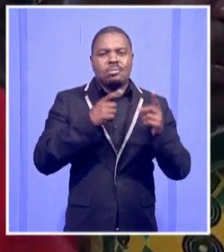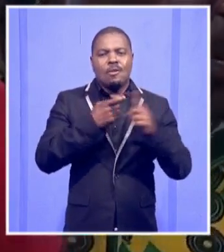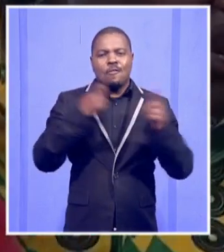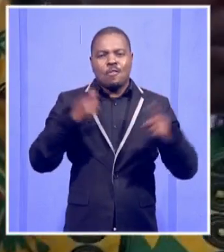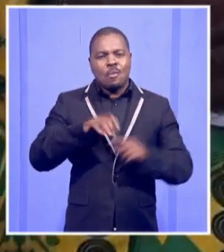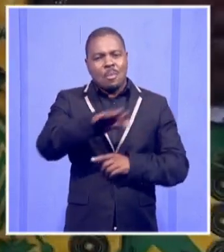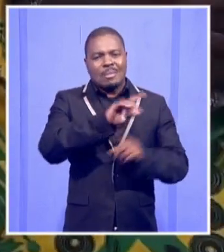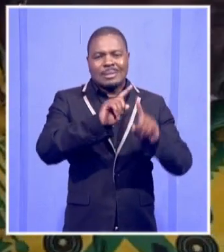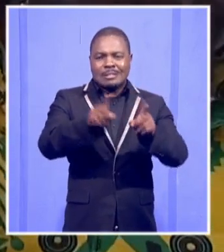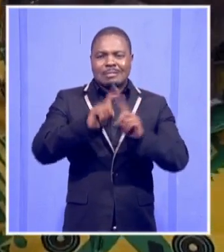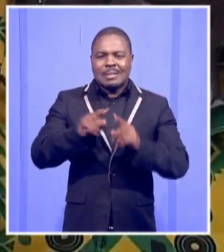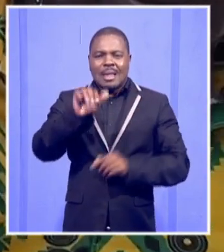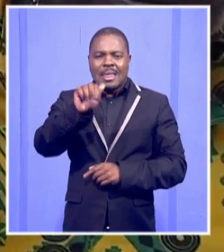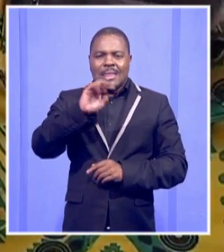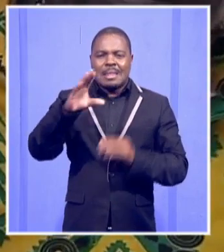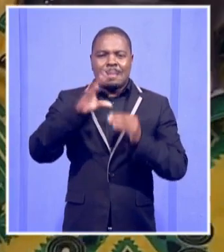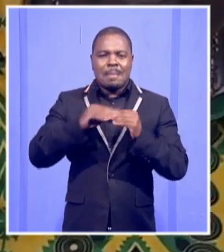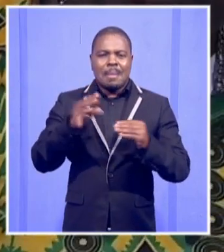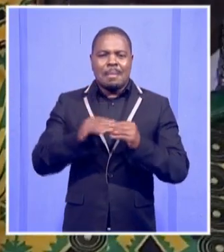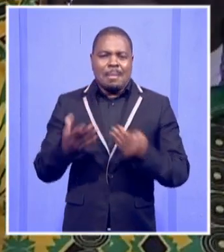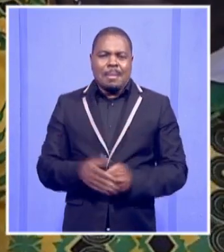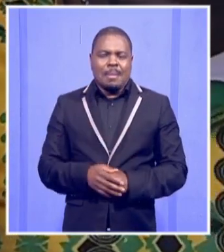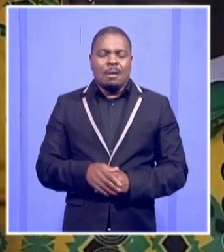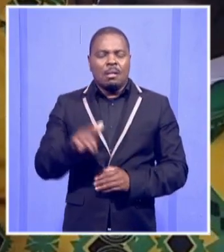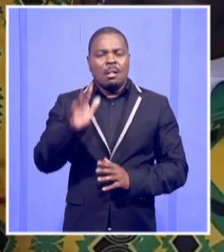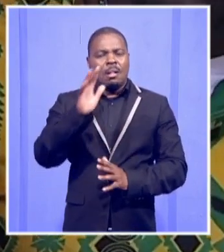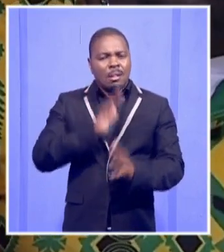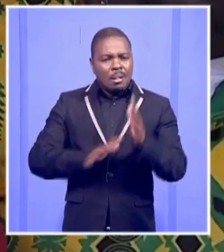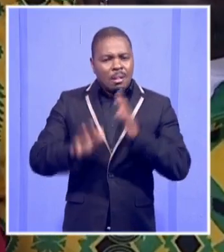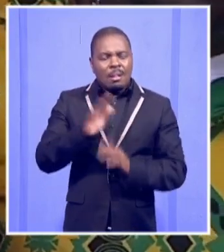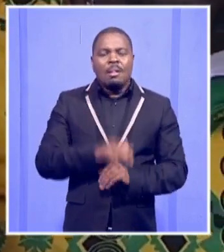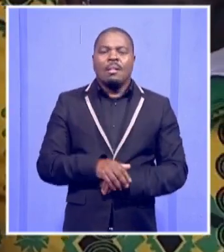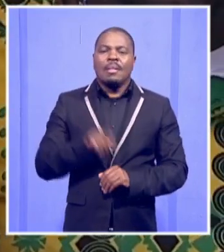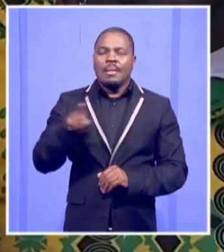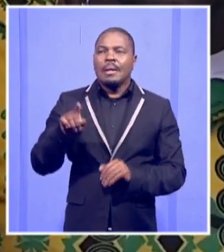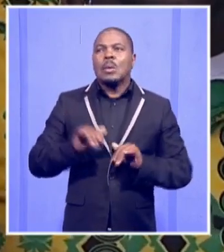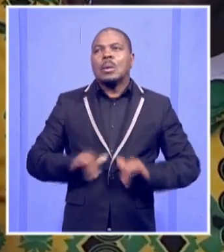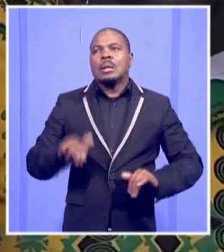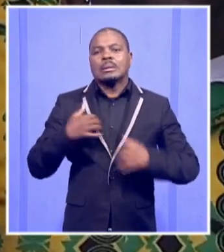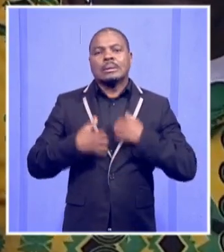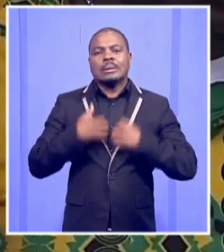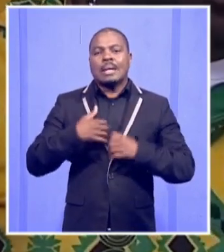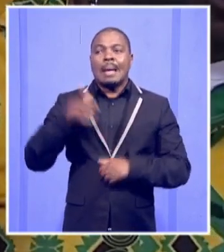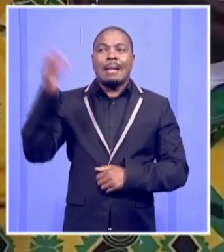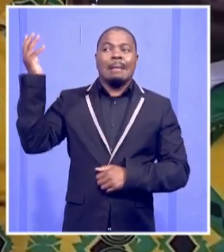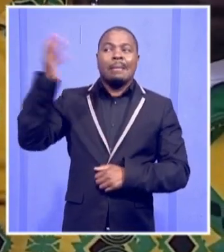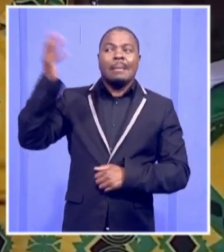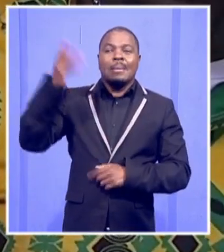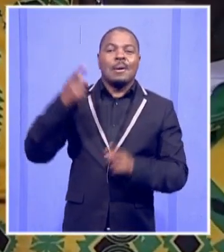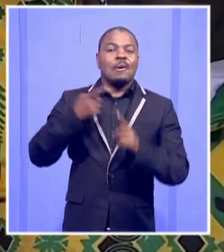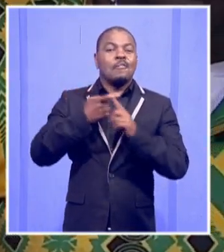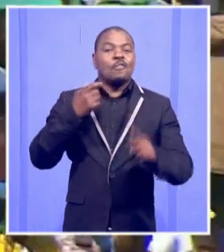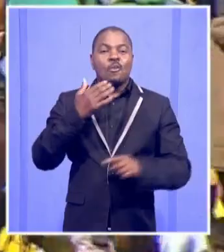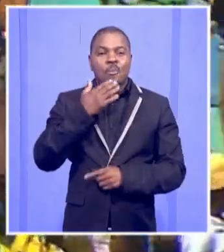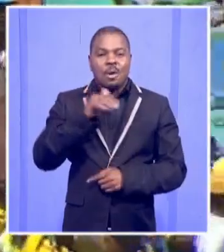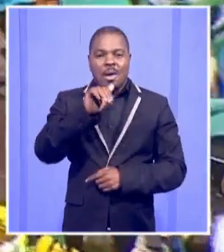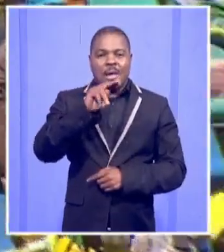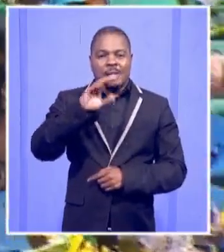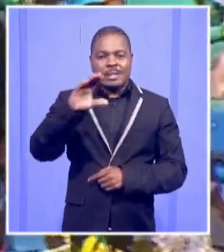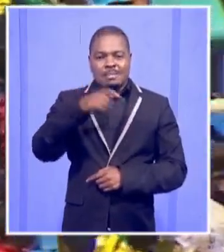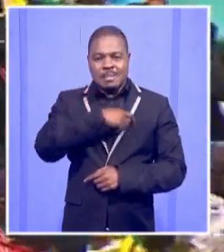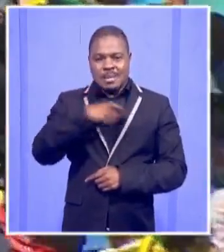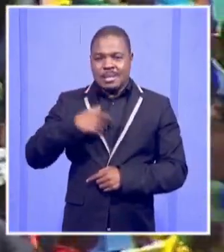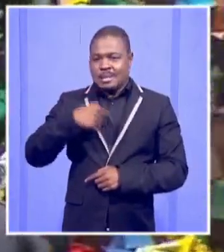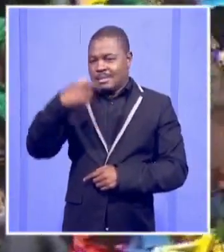various ANC members that have come out here just anticipating that speech and that address by ANC President Ramaphosa, which